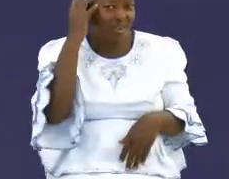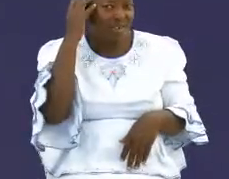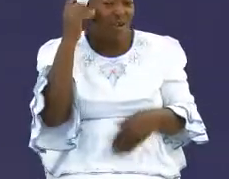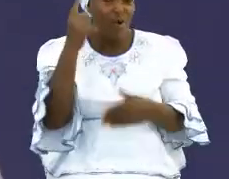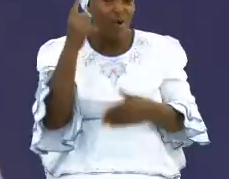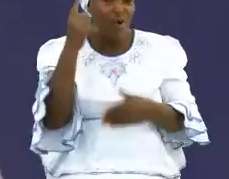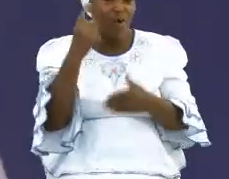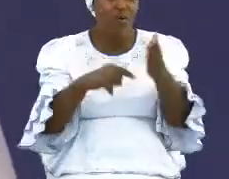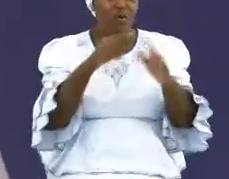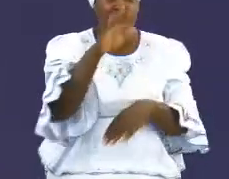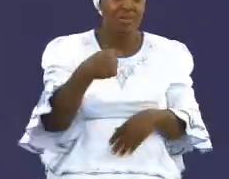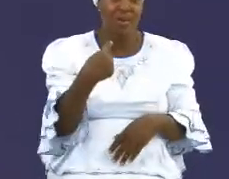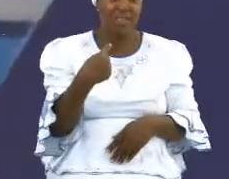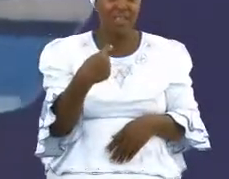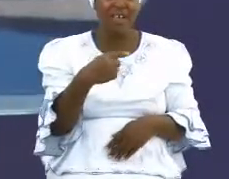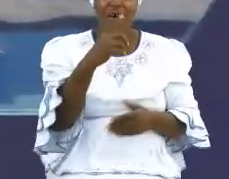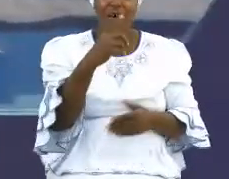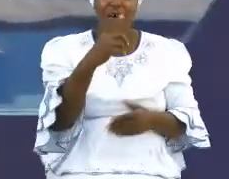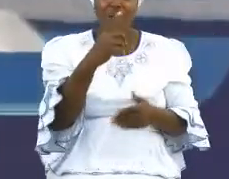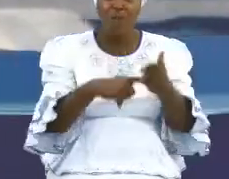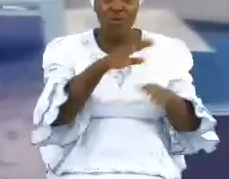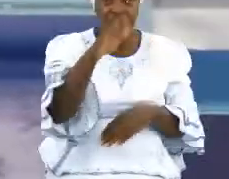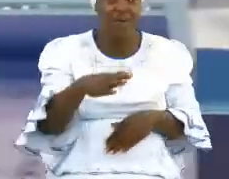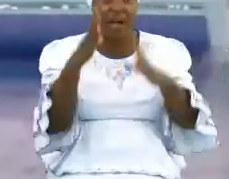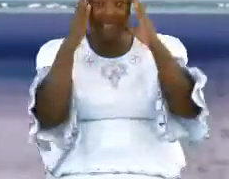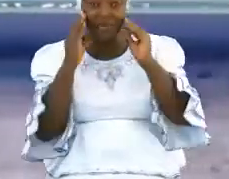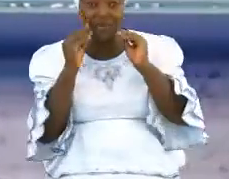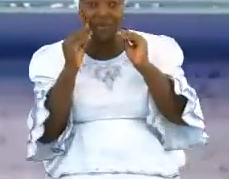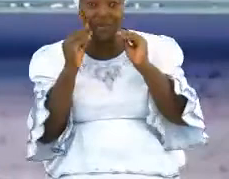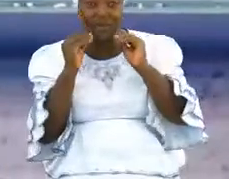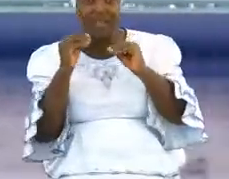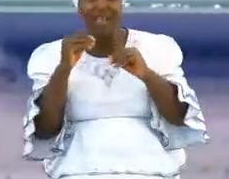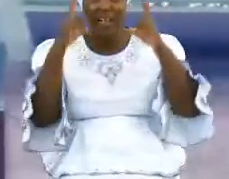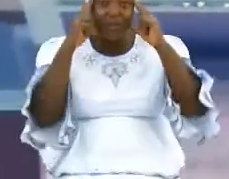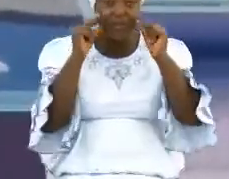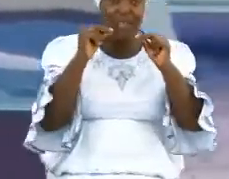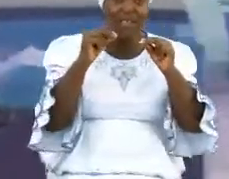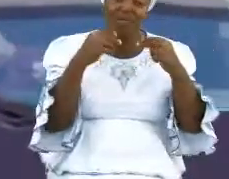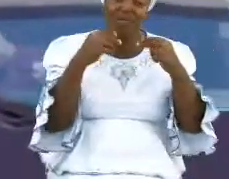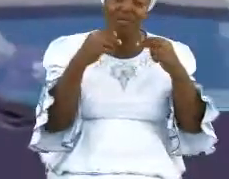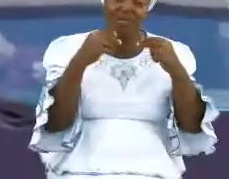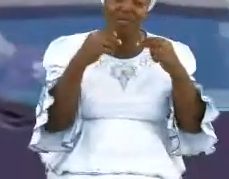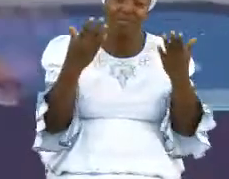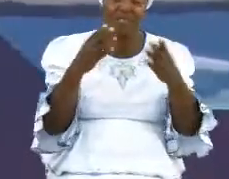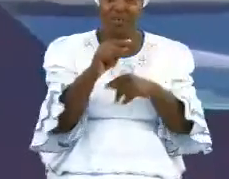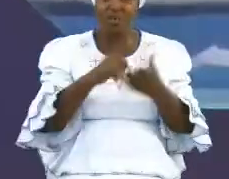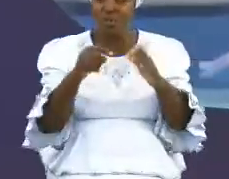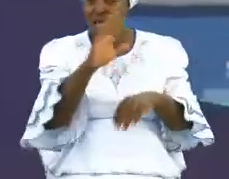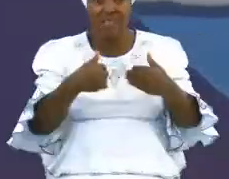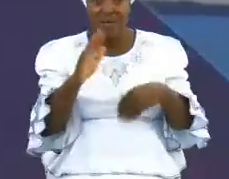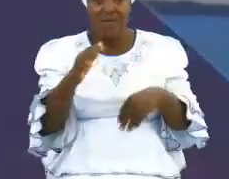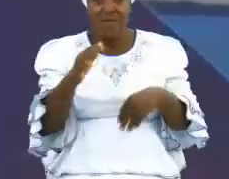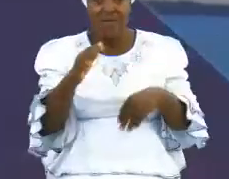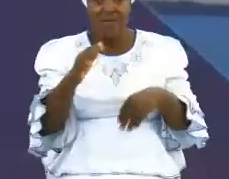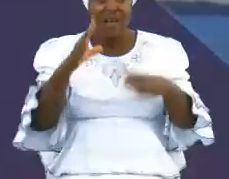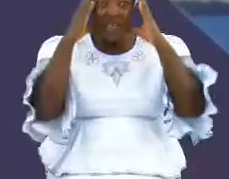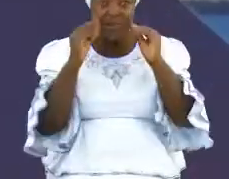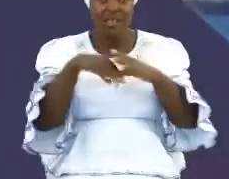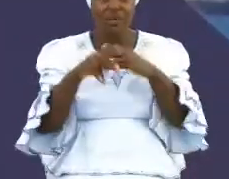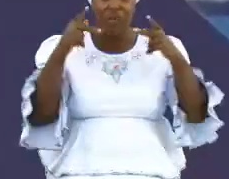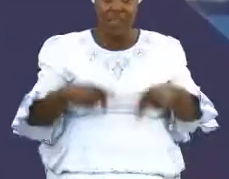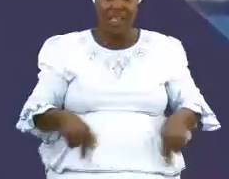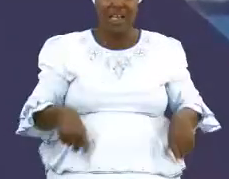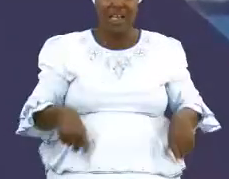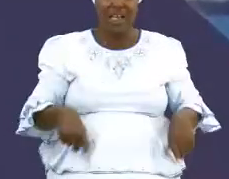seen, what you've never experienced in your personal life, or even in your nation, or in any nation,